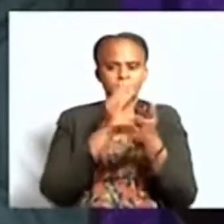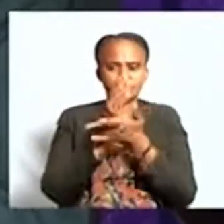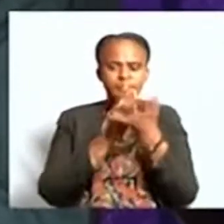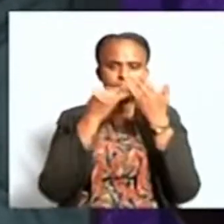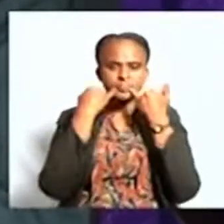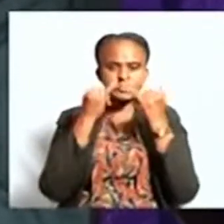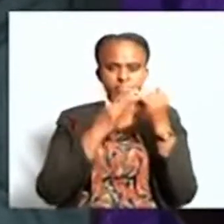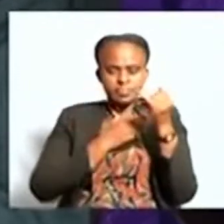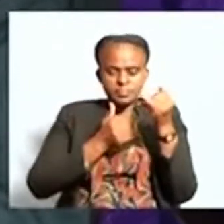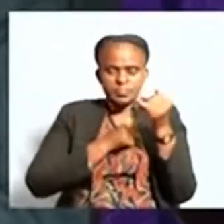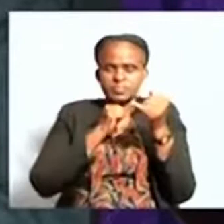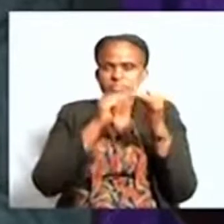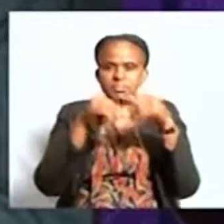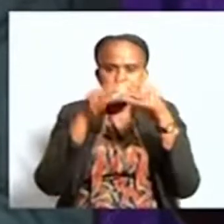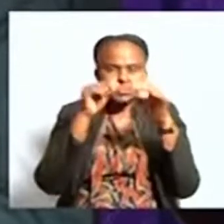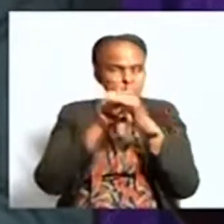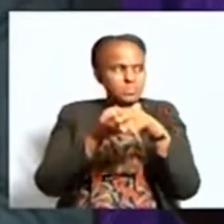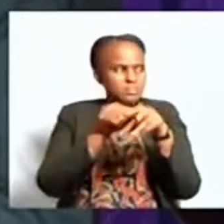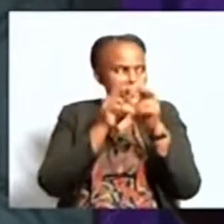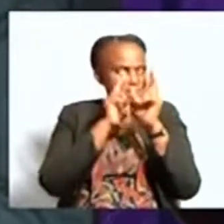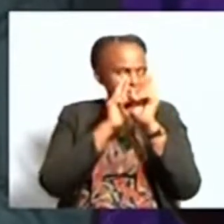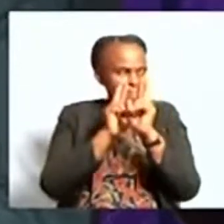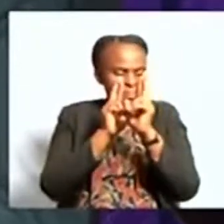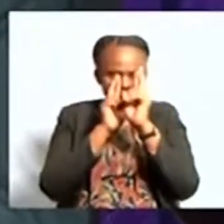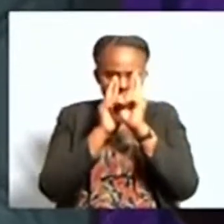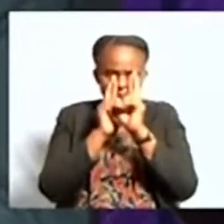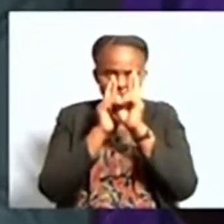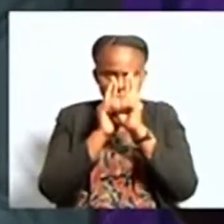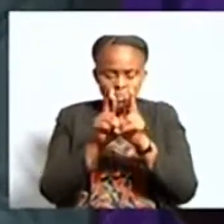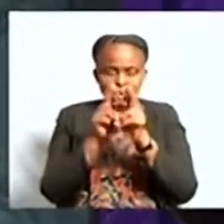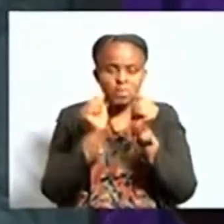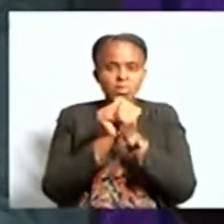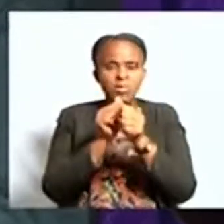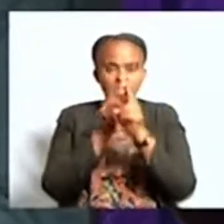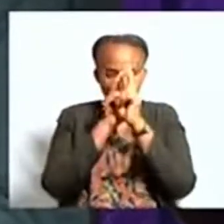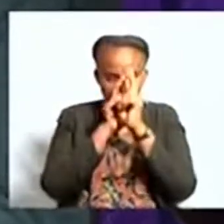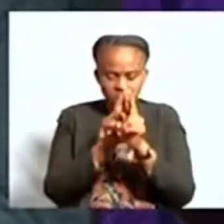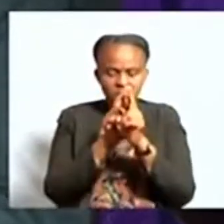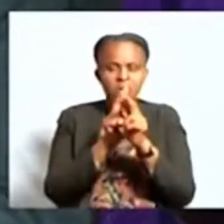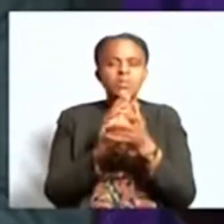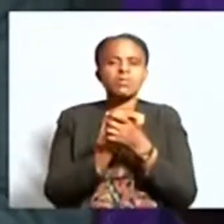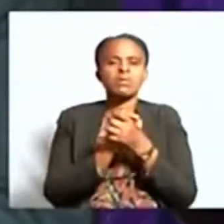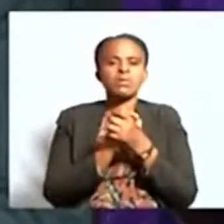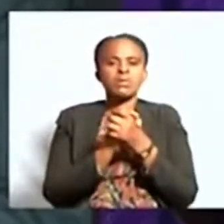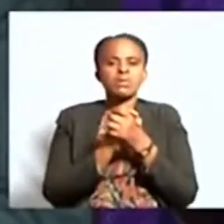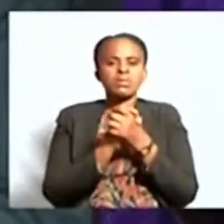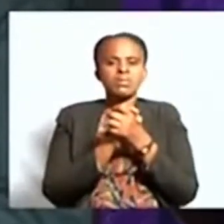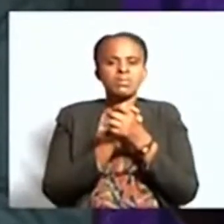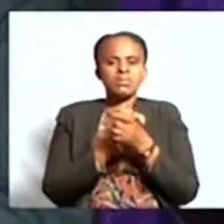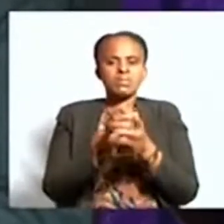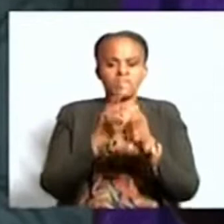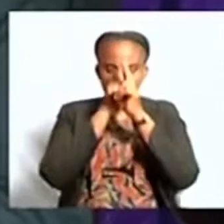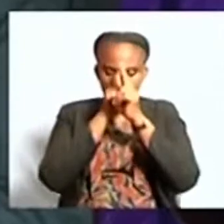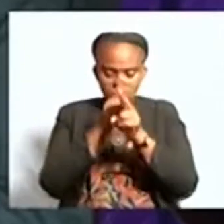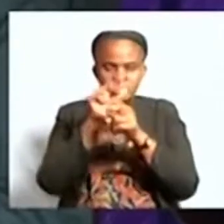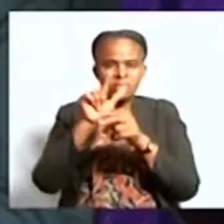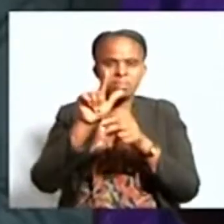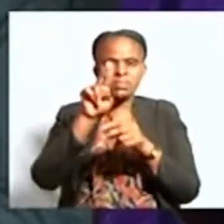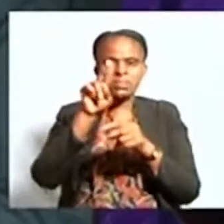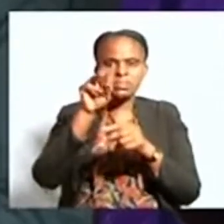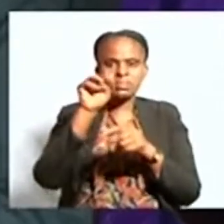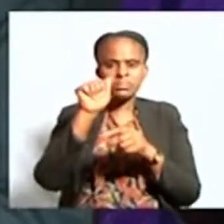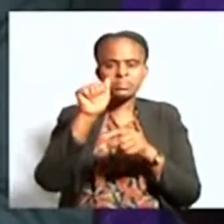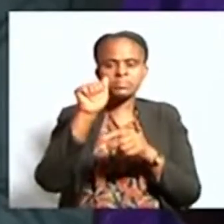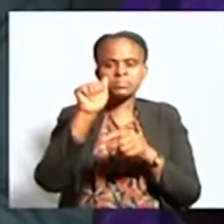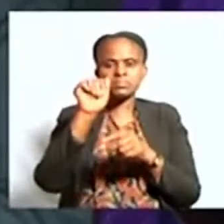not provide in this respect. But with respect to Honorable Mai's question